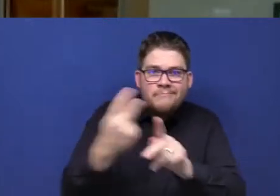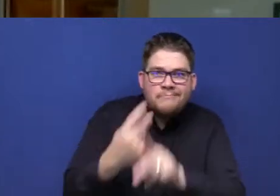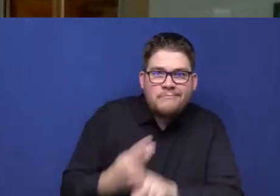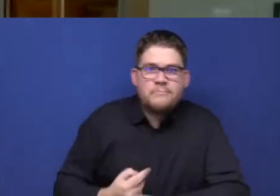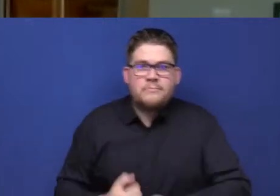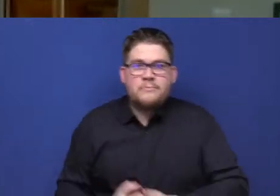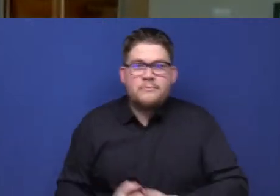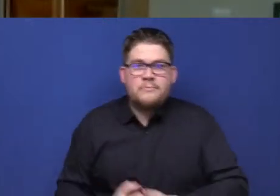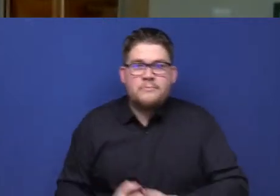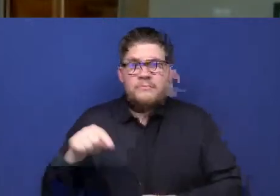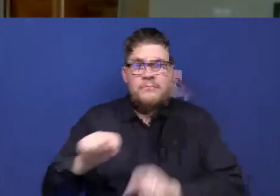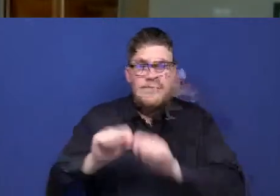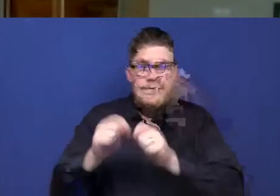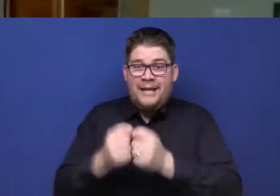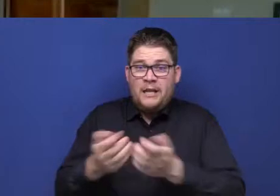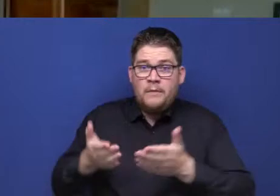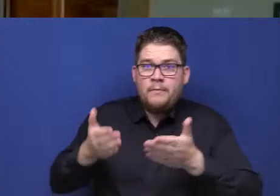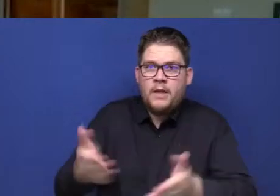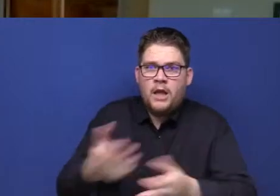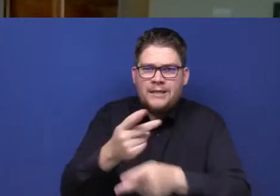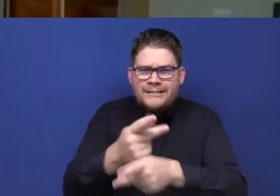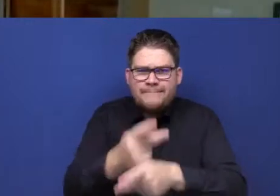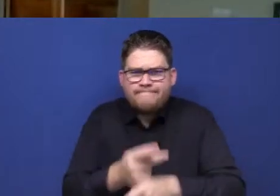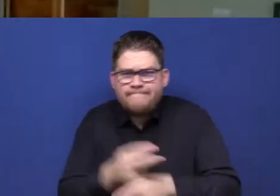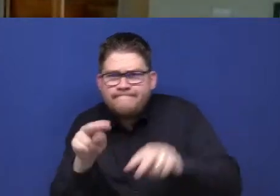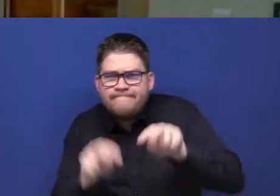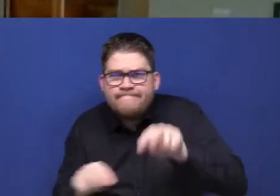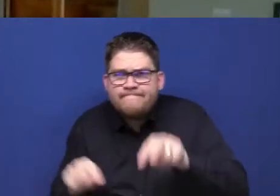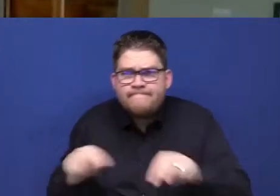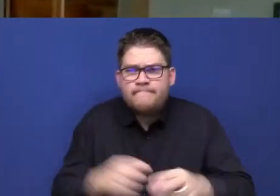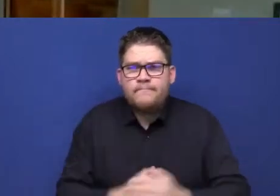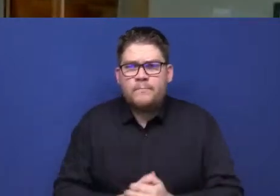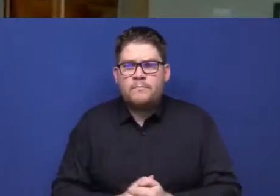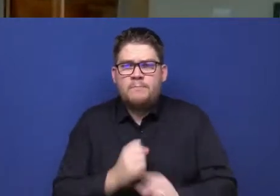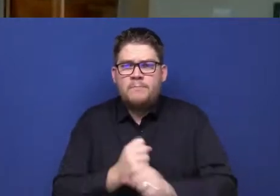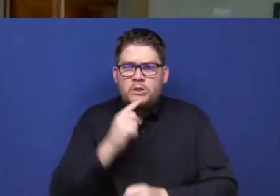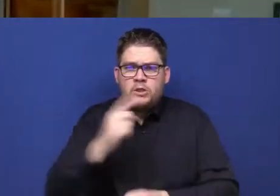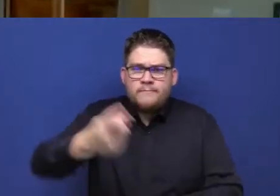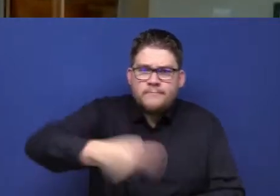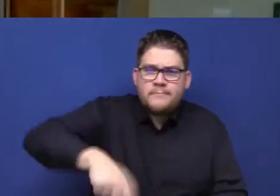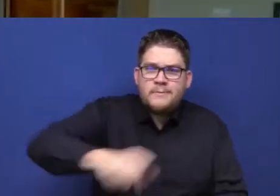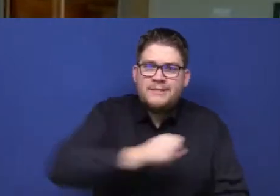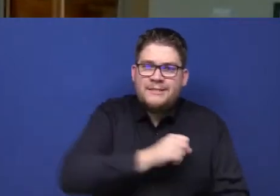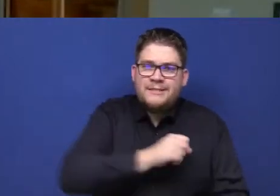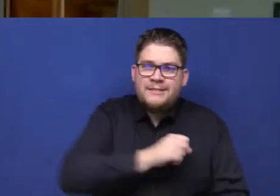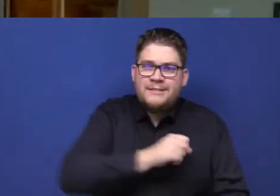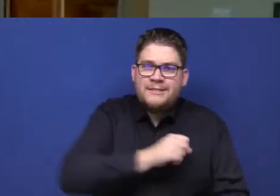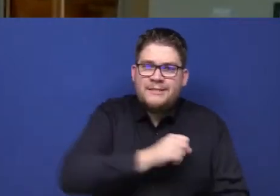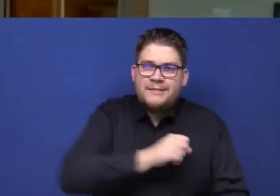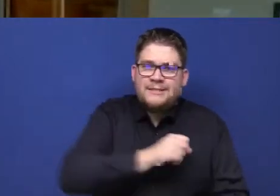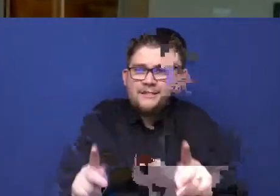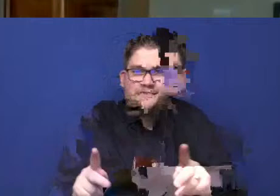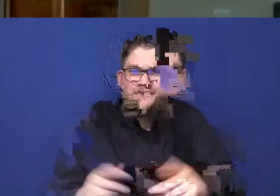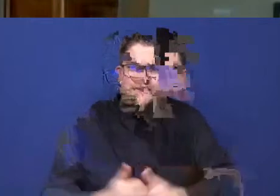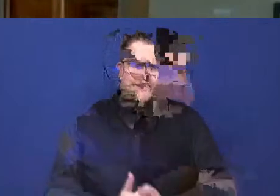to hotels if they're feeling overly fatigued and down. And that's a practice that we commonly will use. But